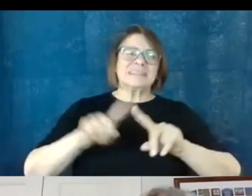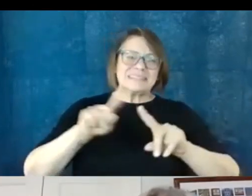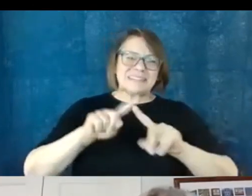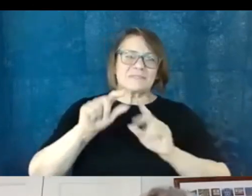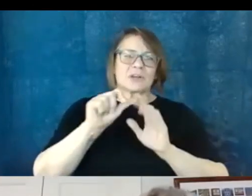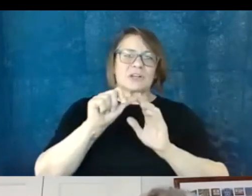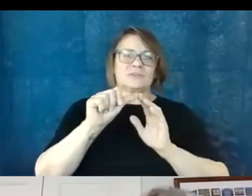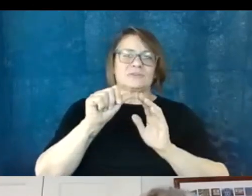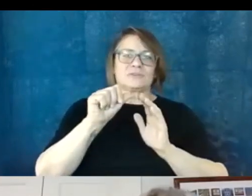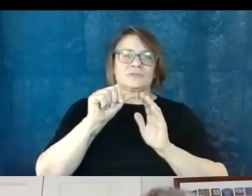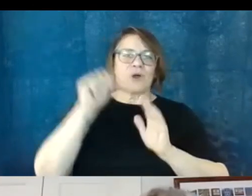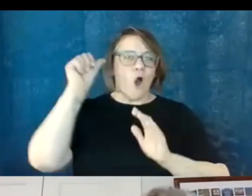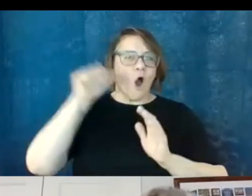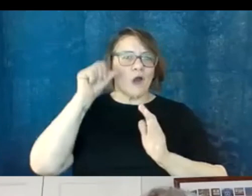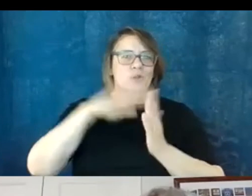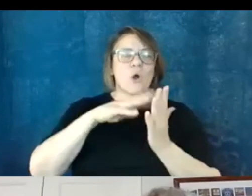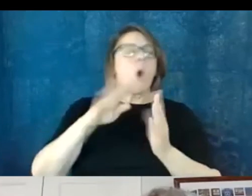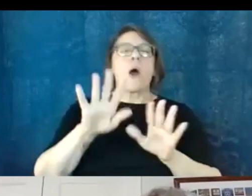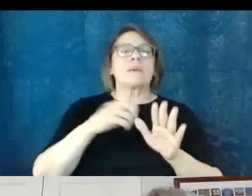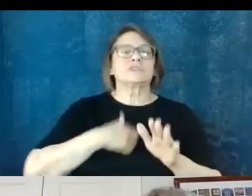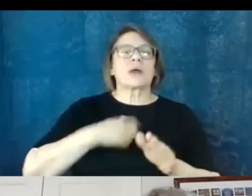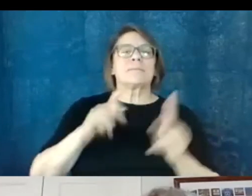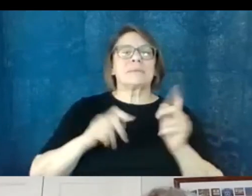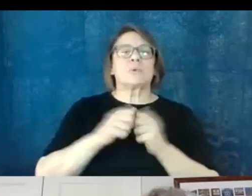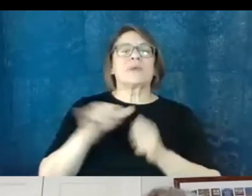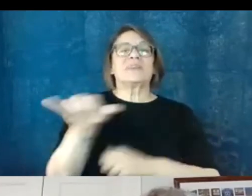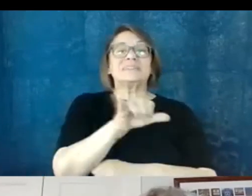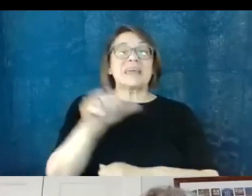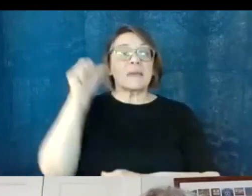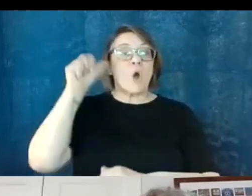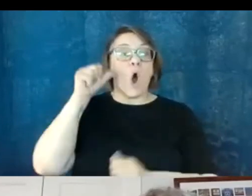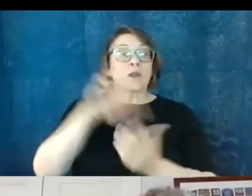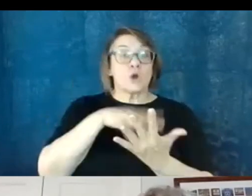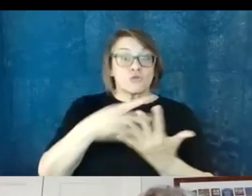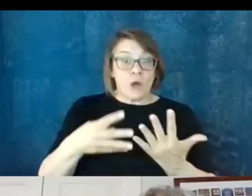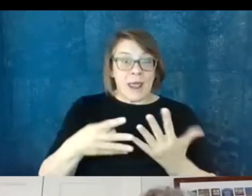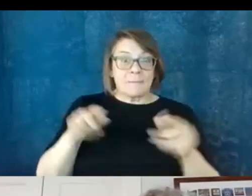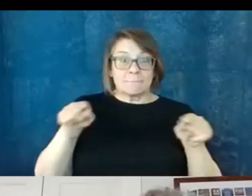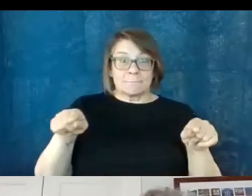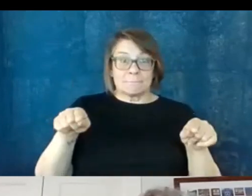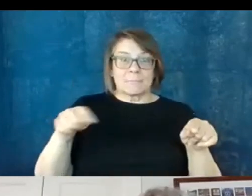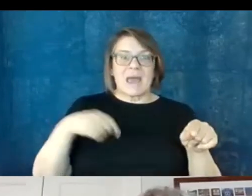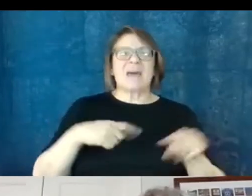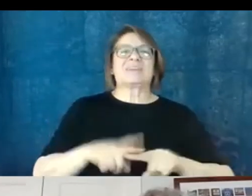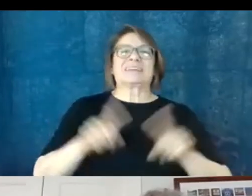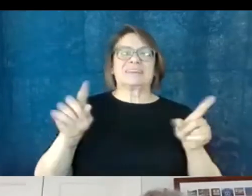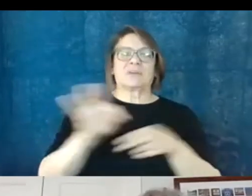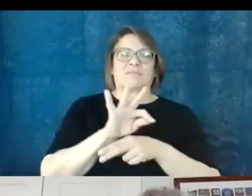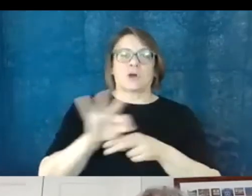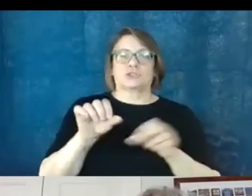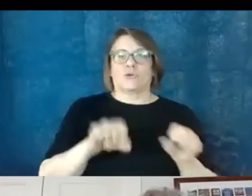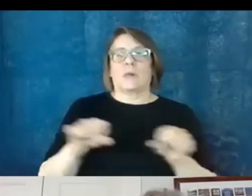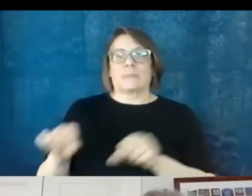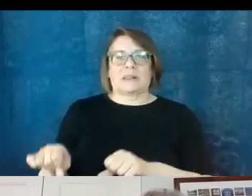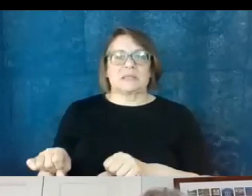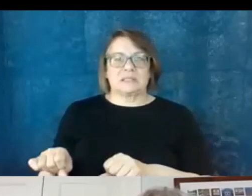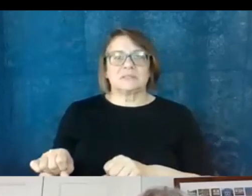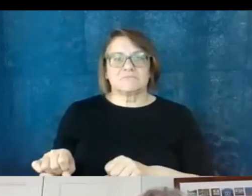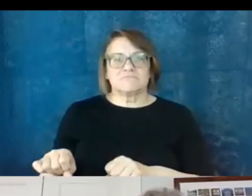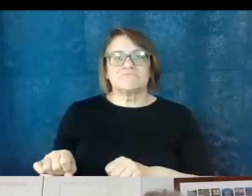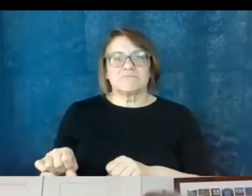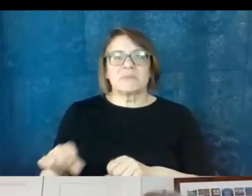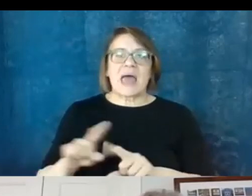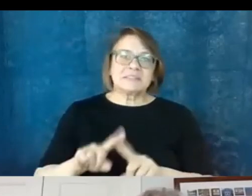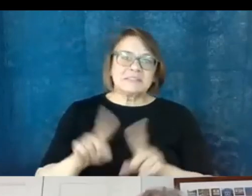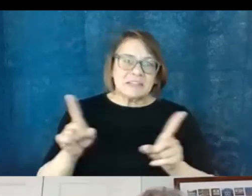audiograms or people with the same audiogram having different functional abilities and